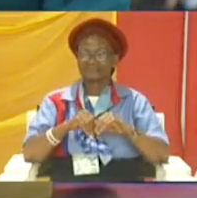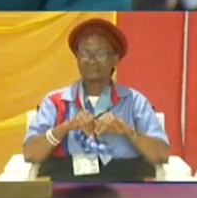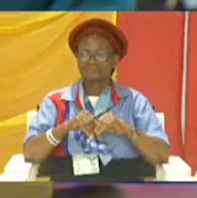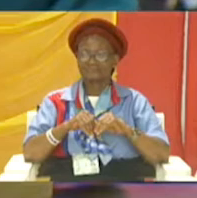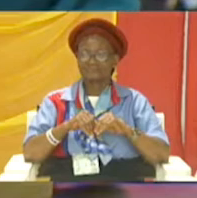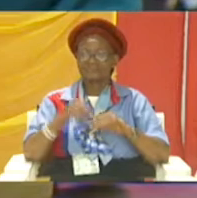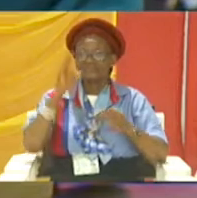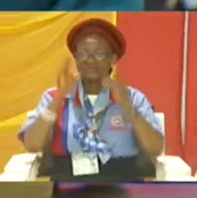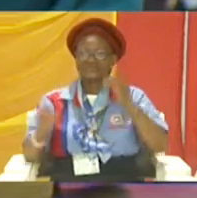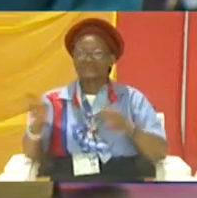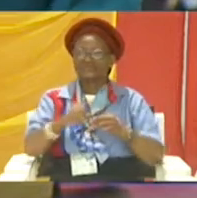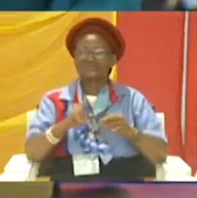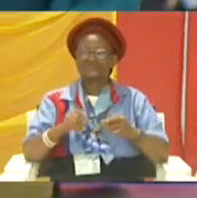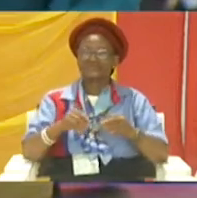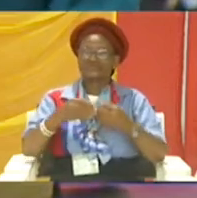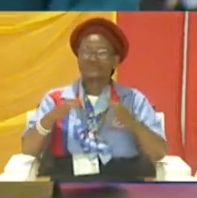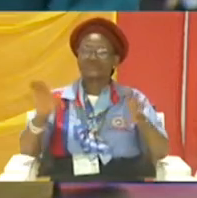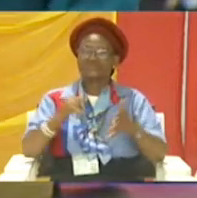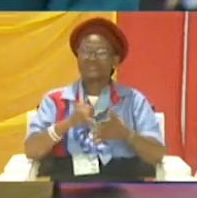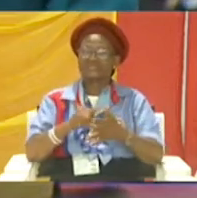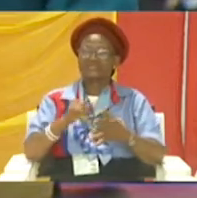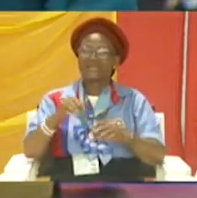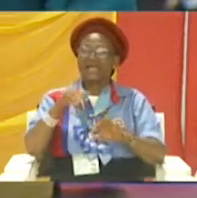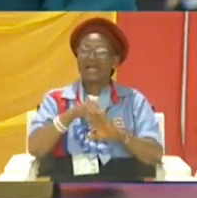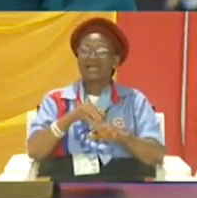If you lose it at the spiritual